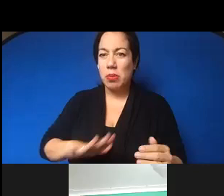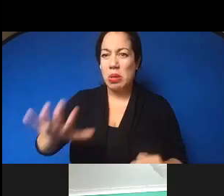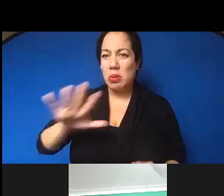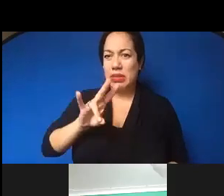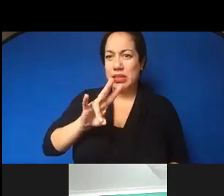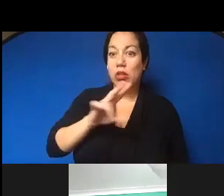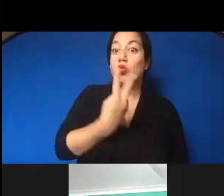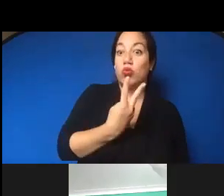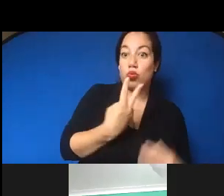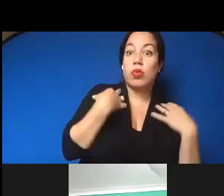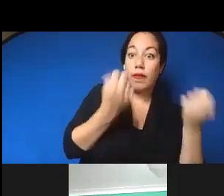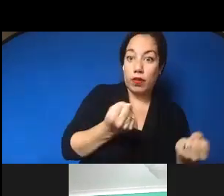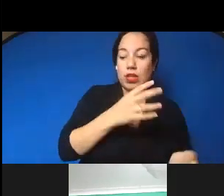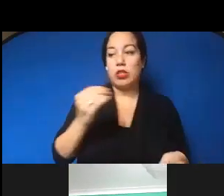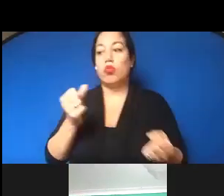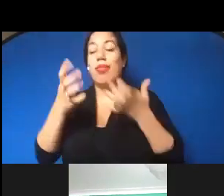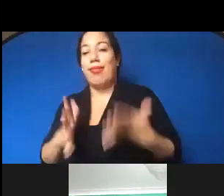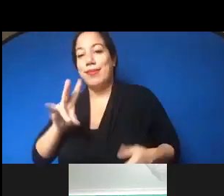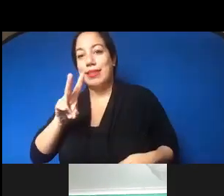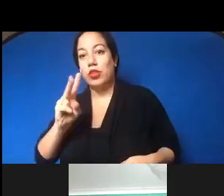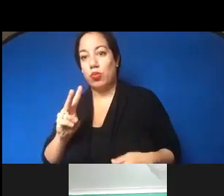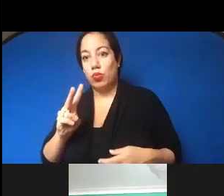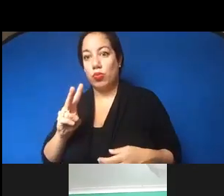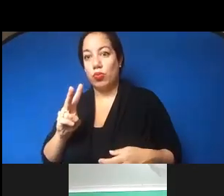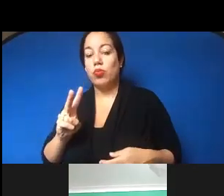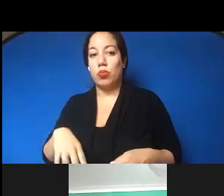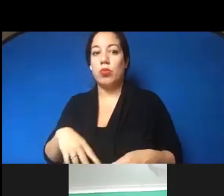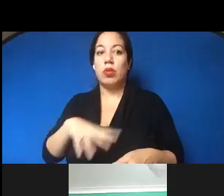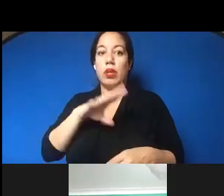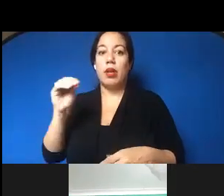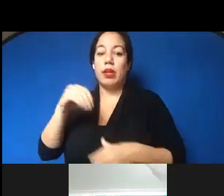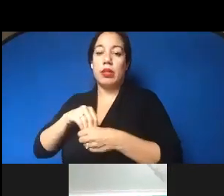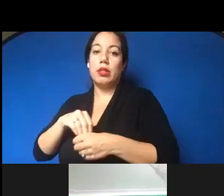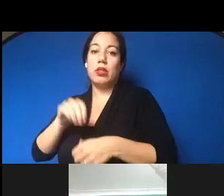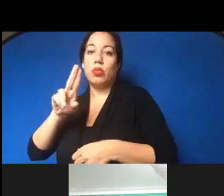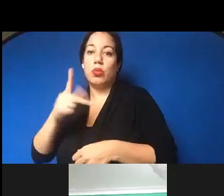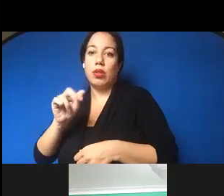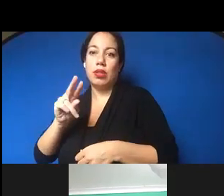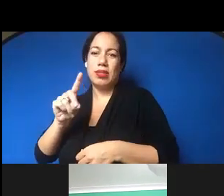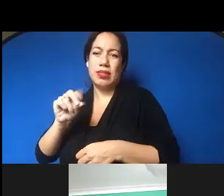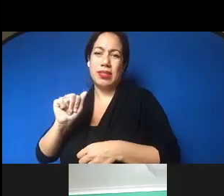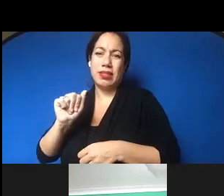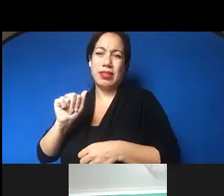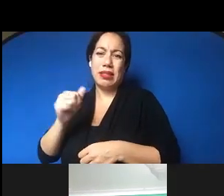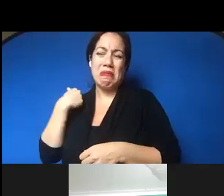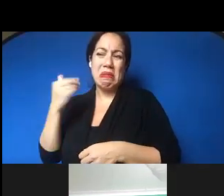active cases of COVID-19. Uganda, which is neighboring us, have around